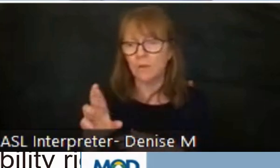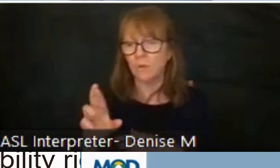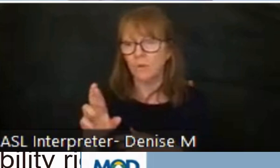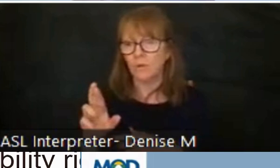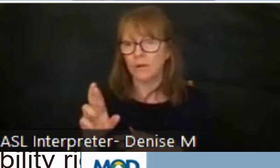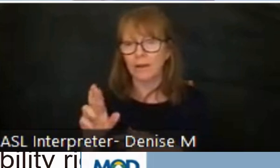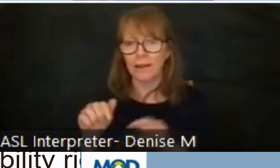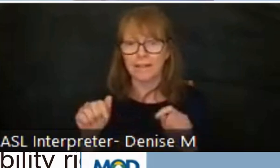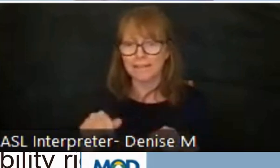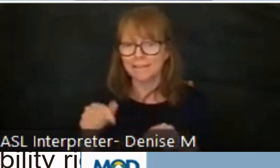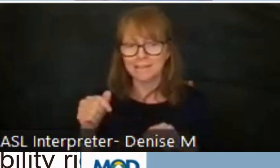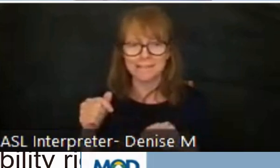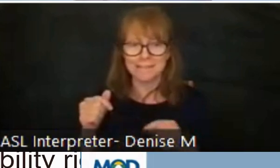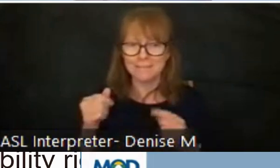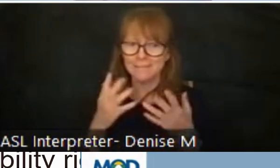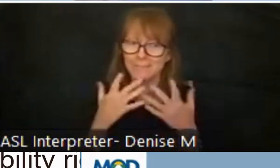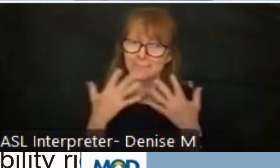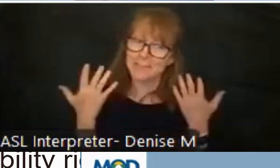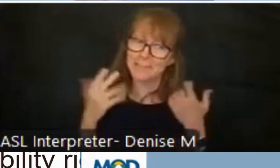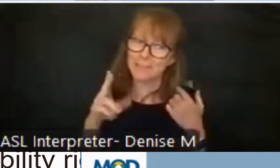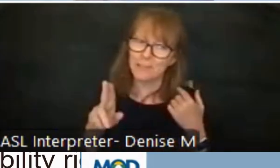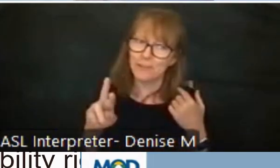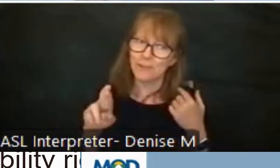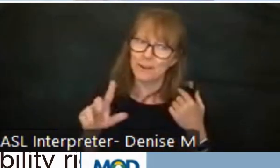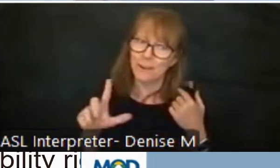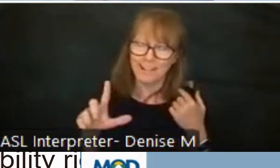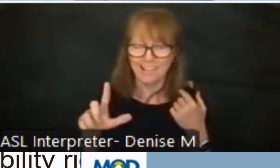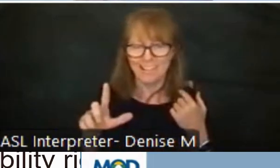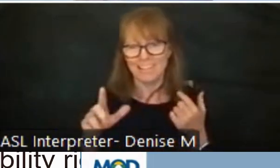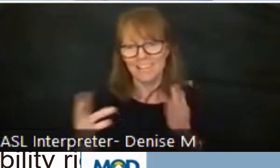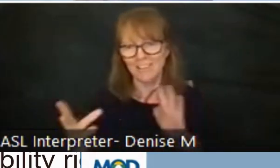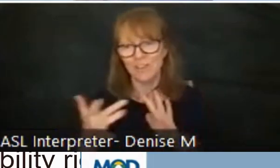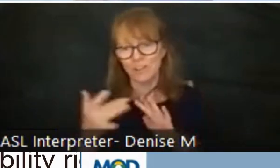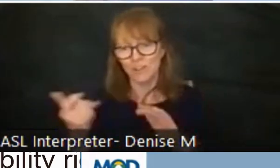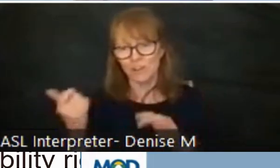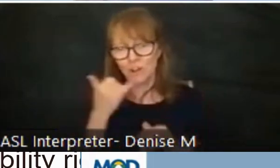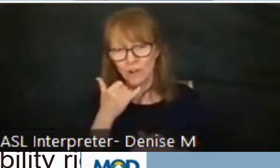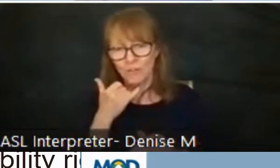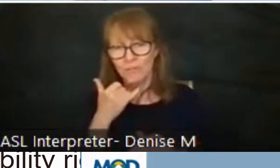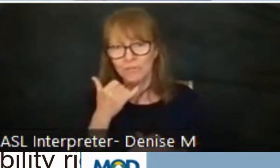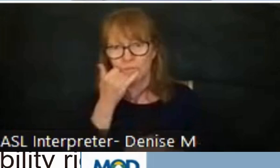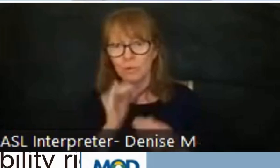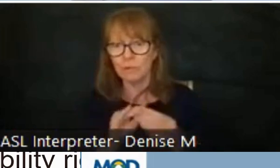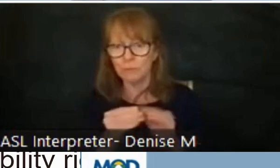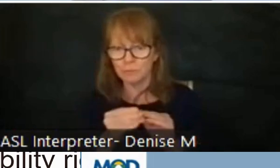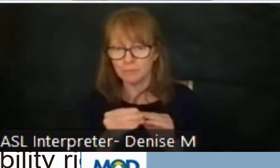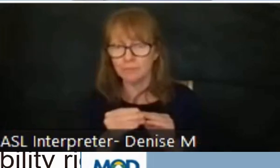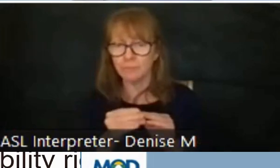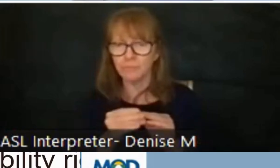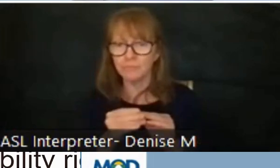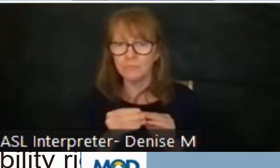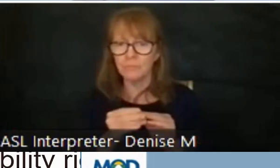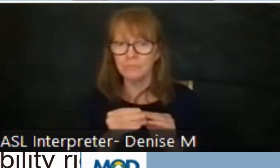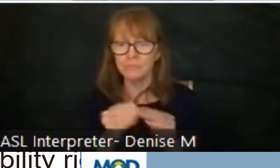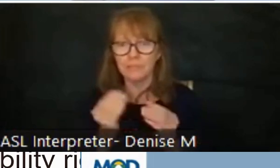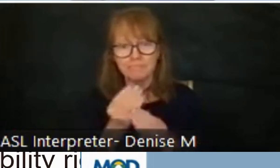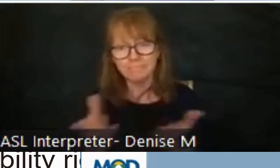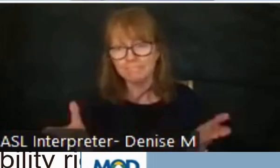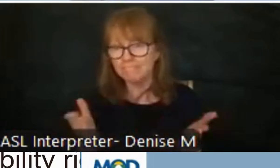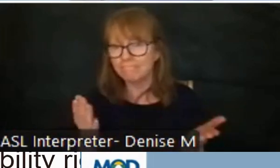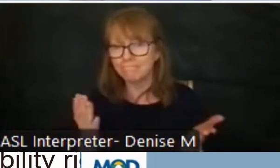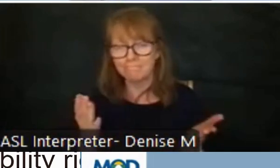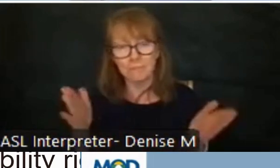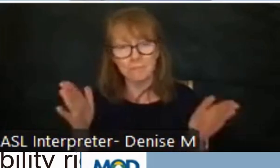friendly URL. You can also contact us at our phone number, but note that we're a very small staff,